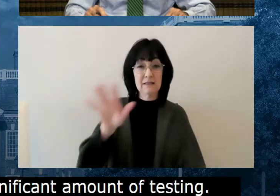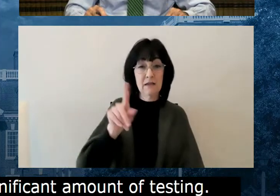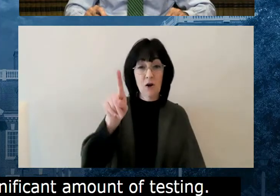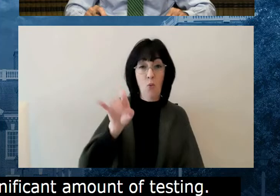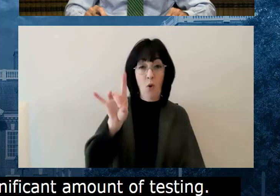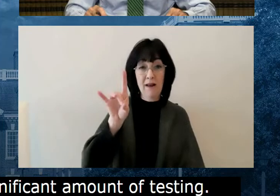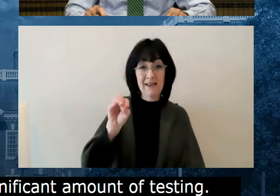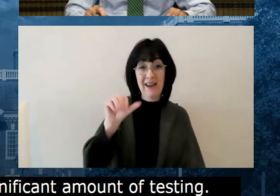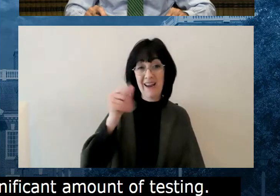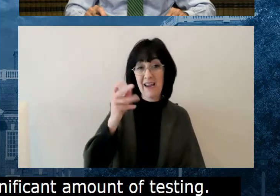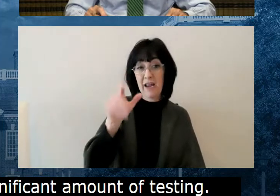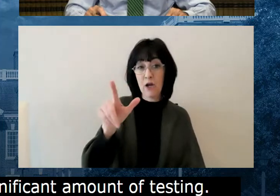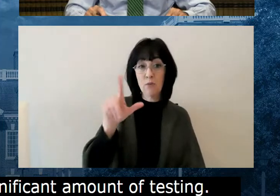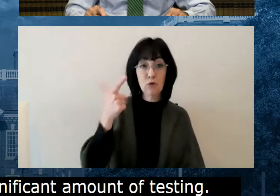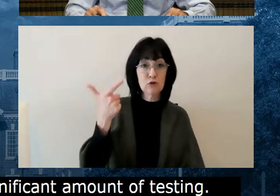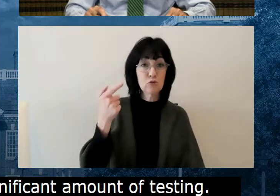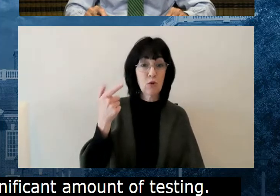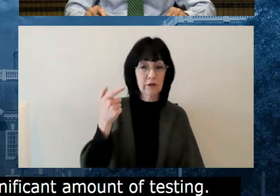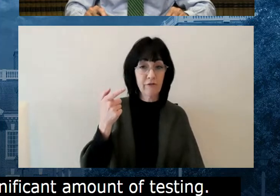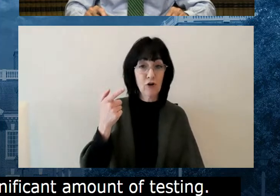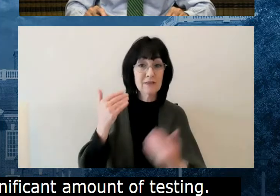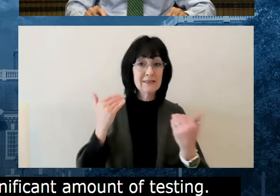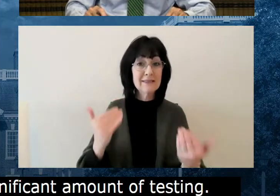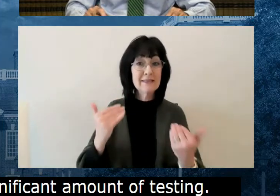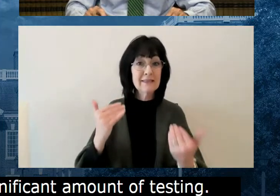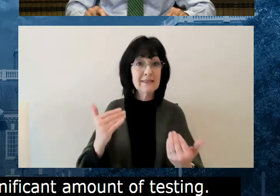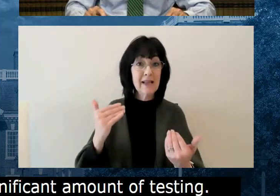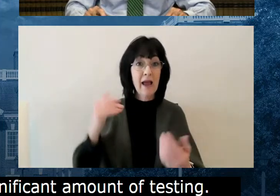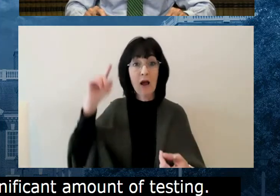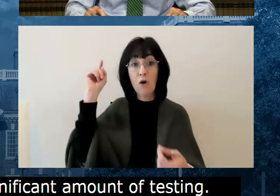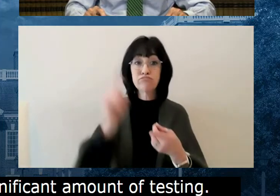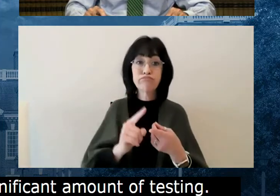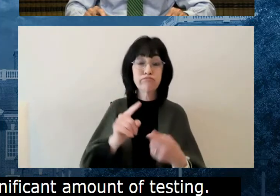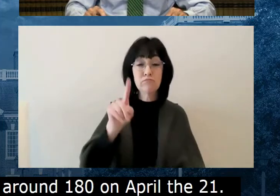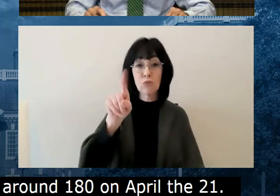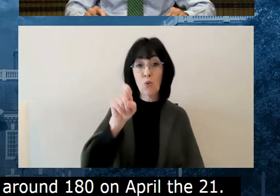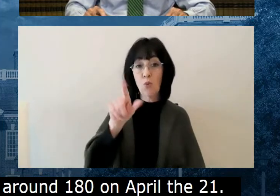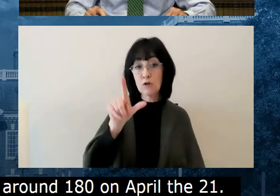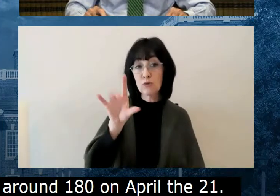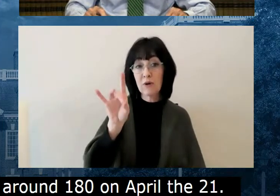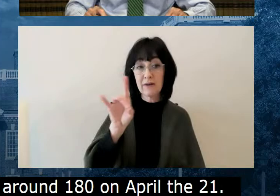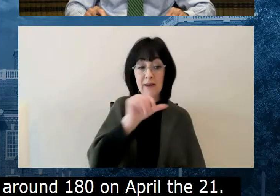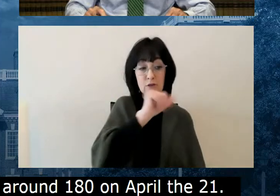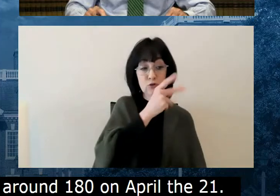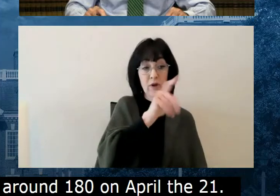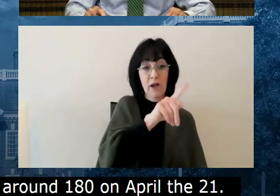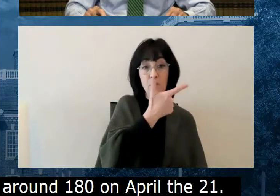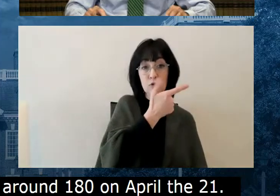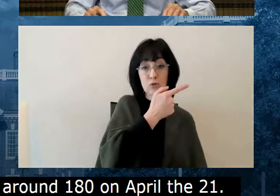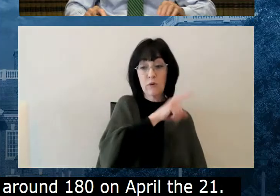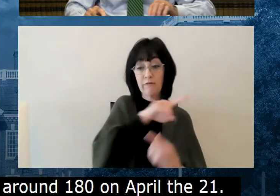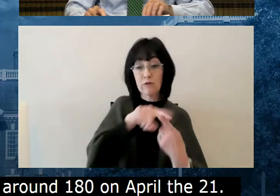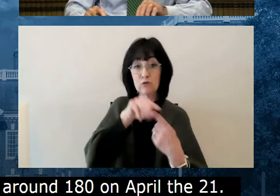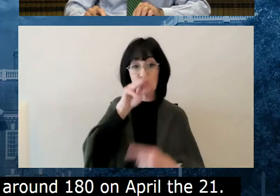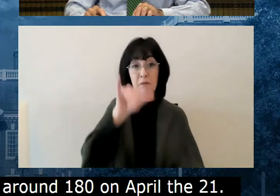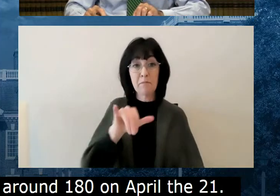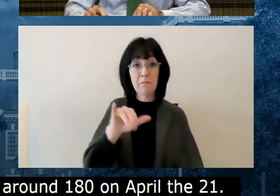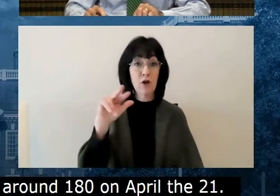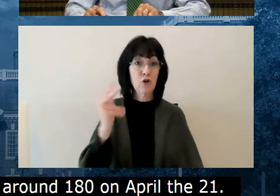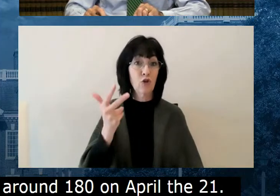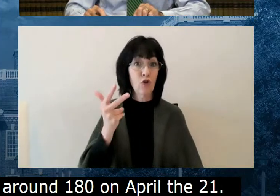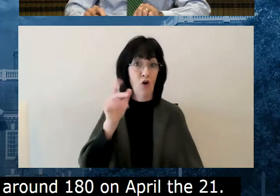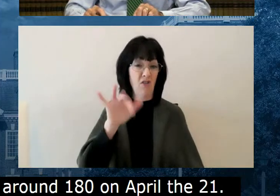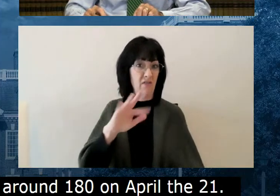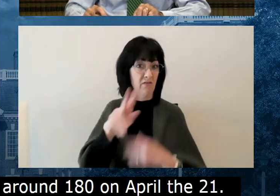the 21st. We're down to 128. So from April 21st until May 3rd, we're seeing that kind of